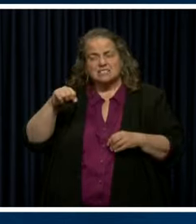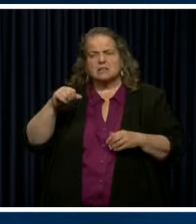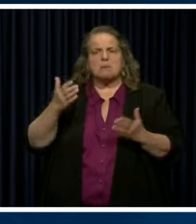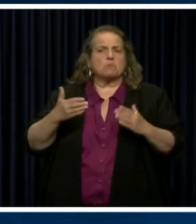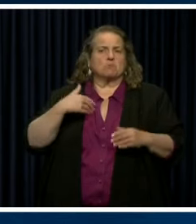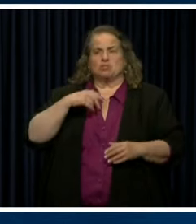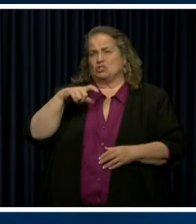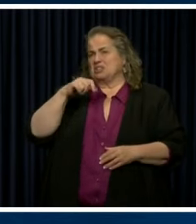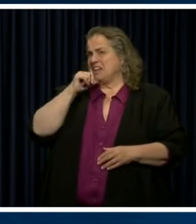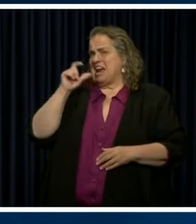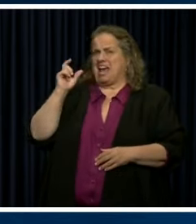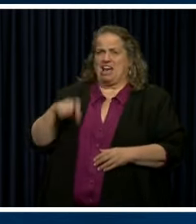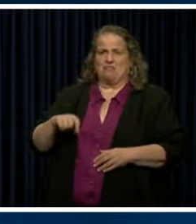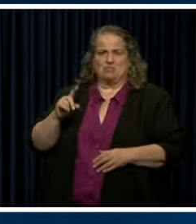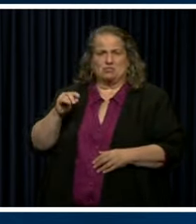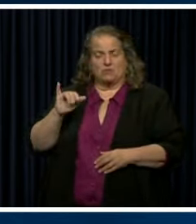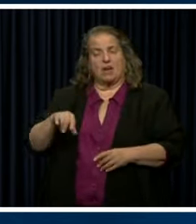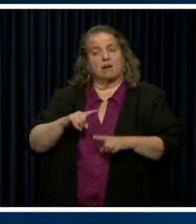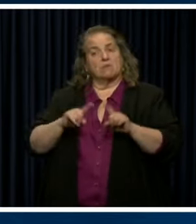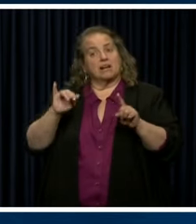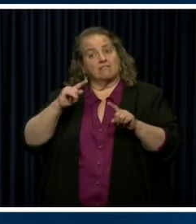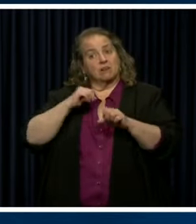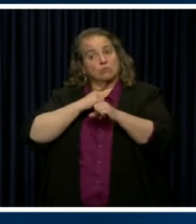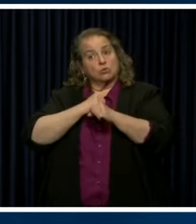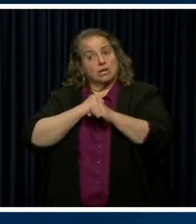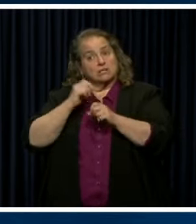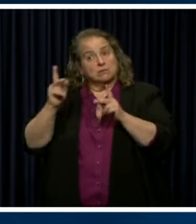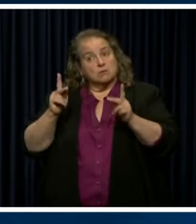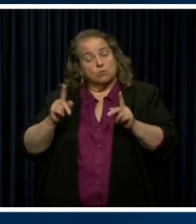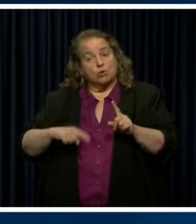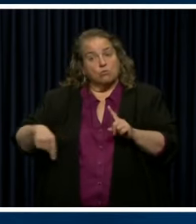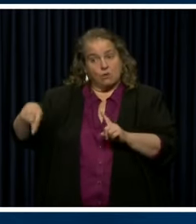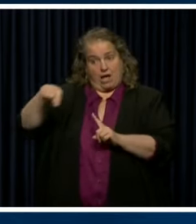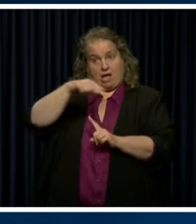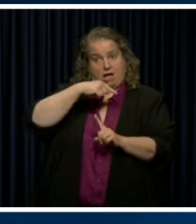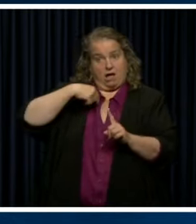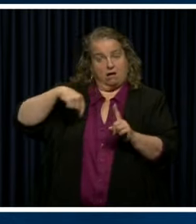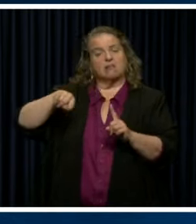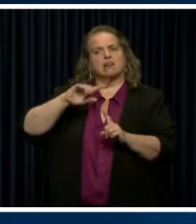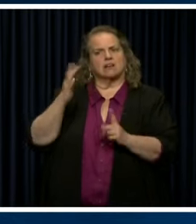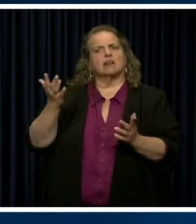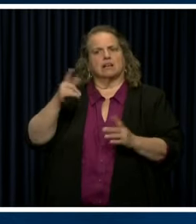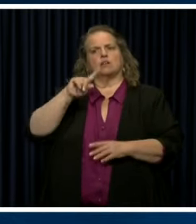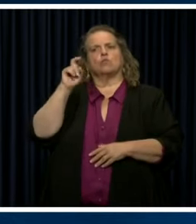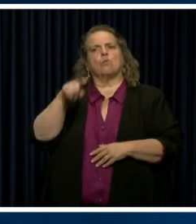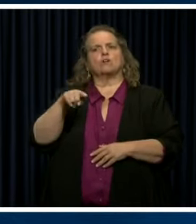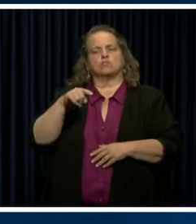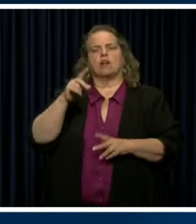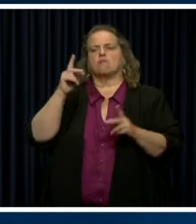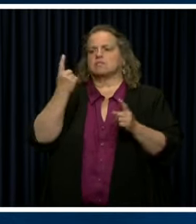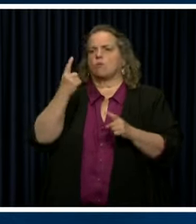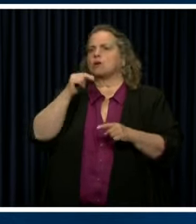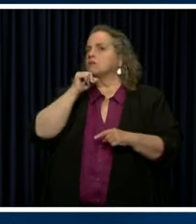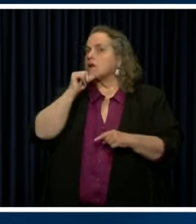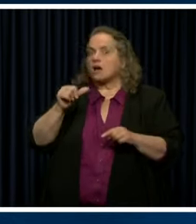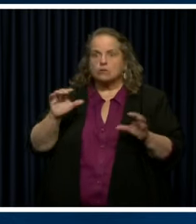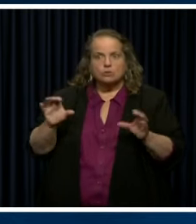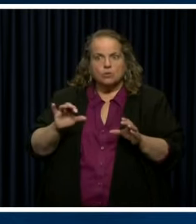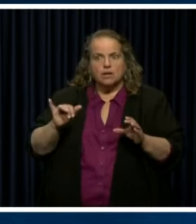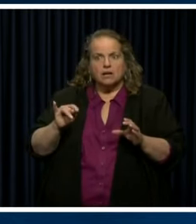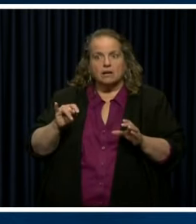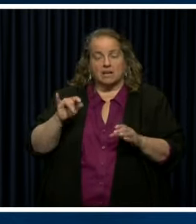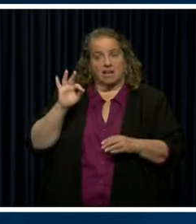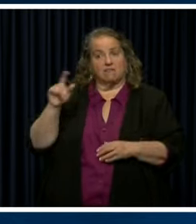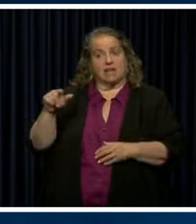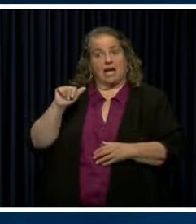have to do if it protects the people around us. And it's a question if somebody is not doing this, if